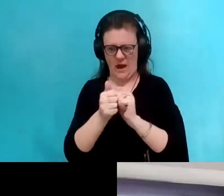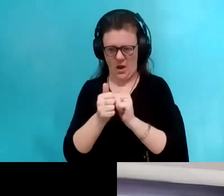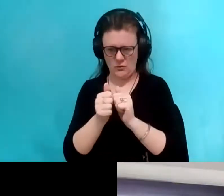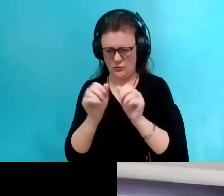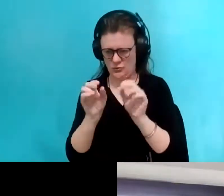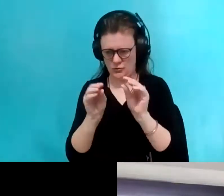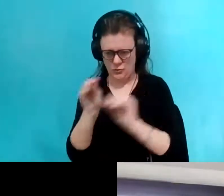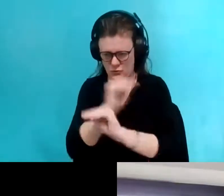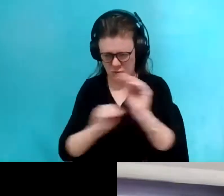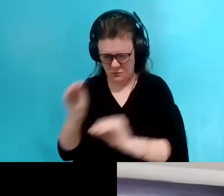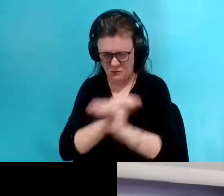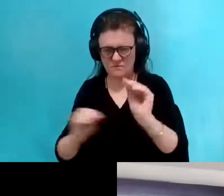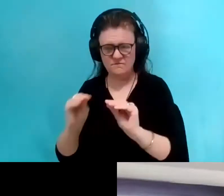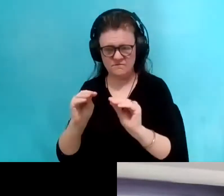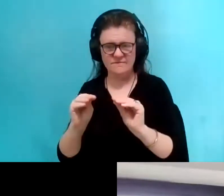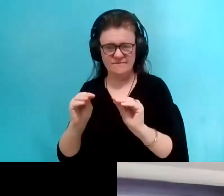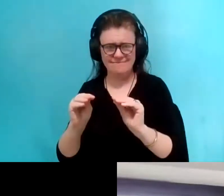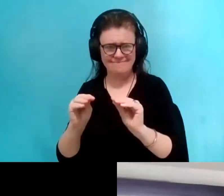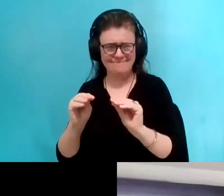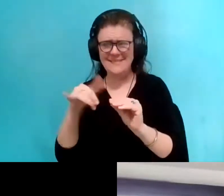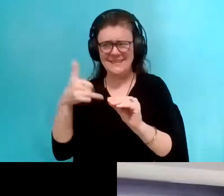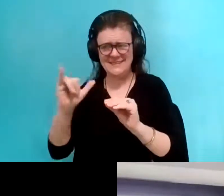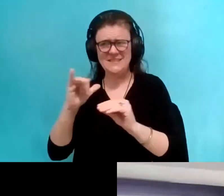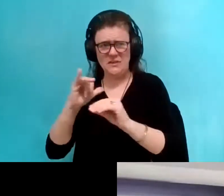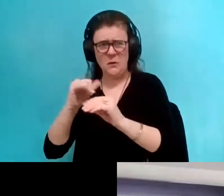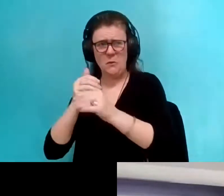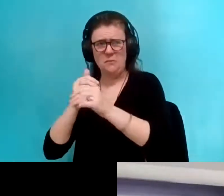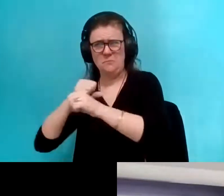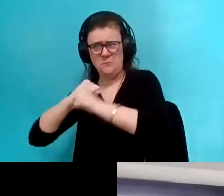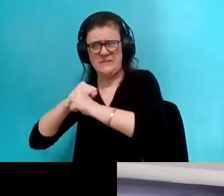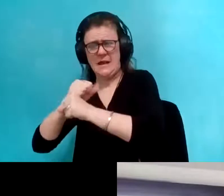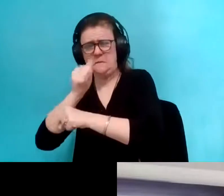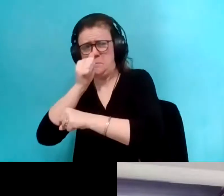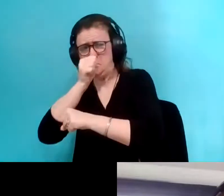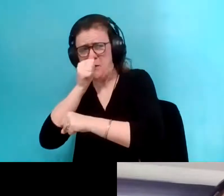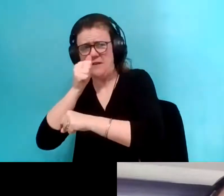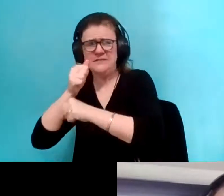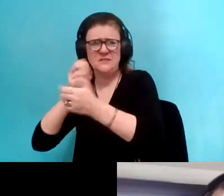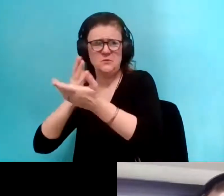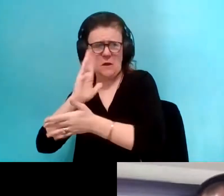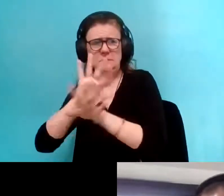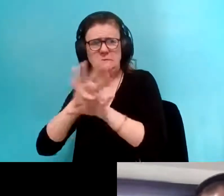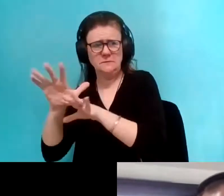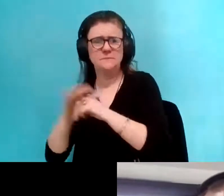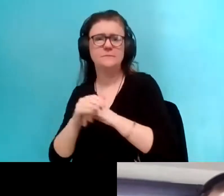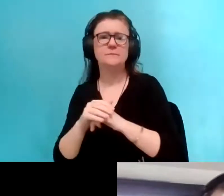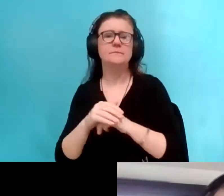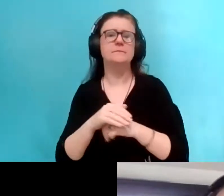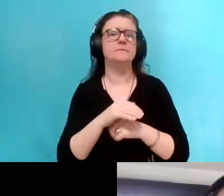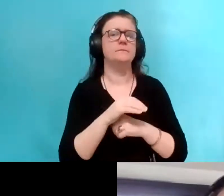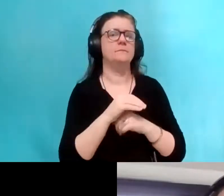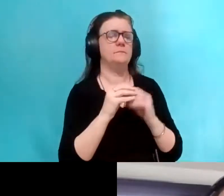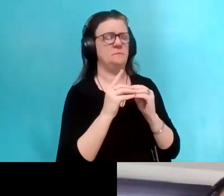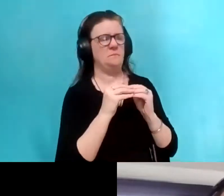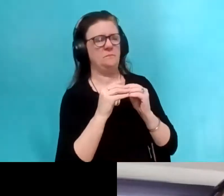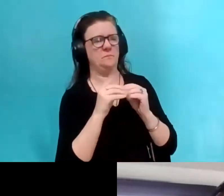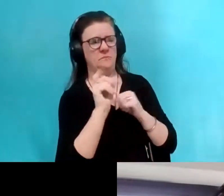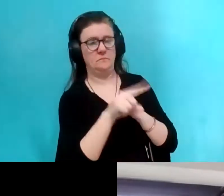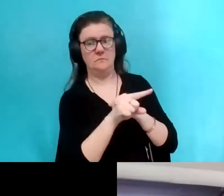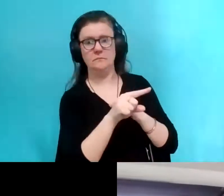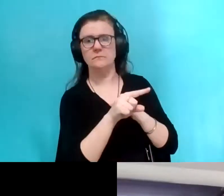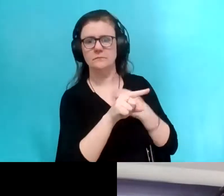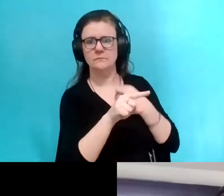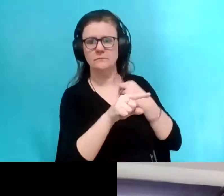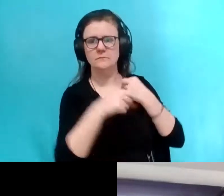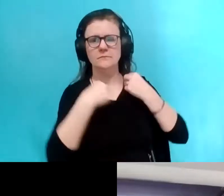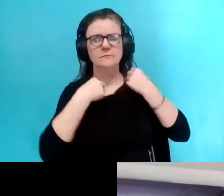sets that does protect those fundamental rights. And then just one final one, because we'll need to